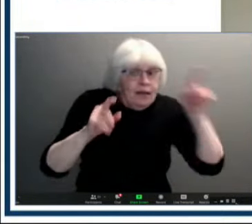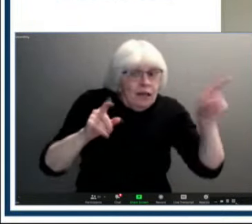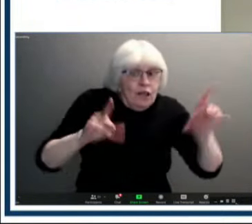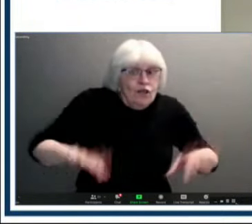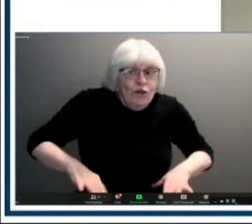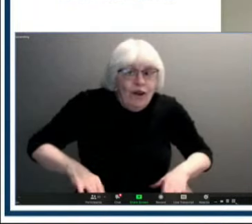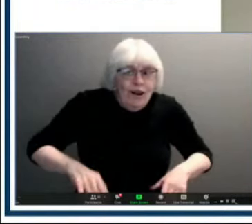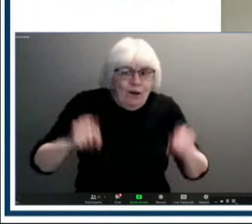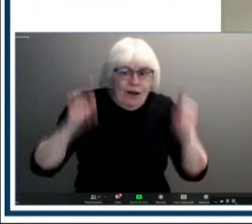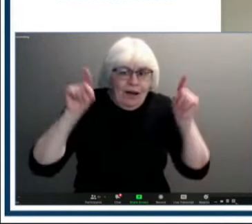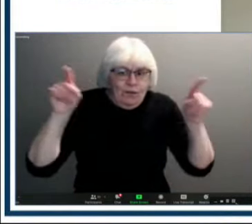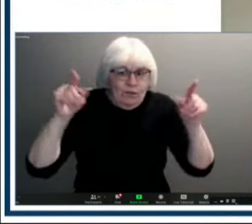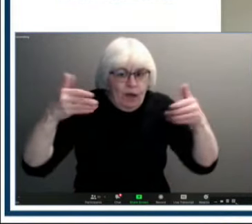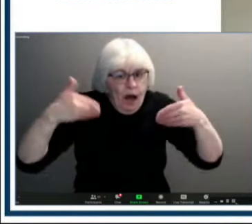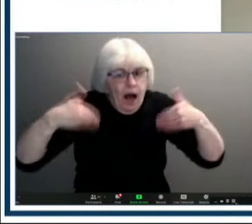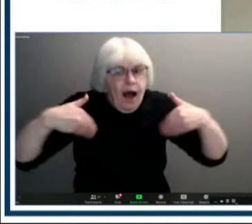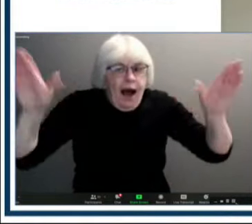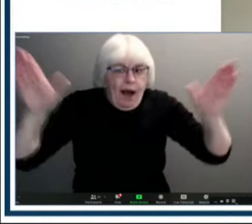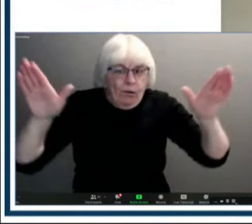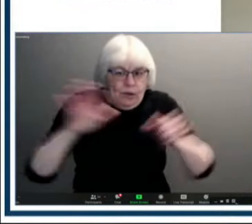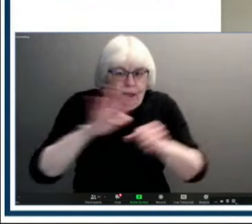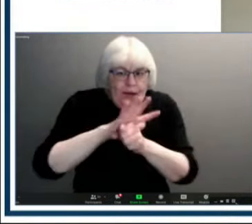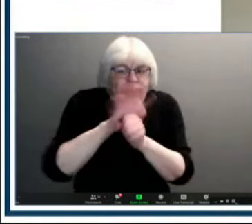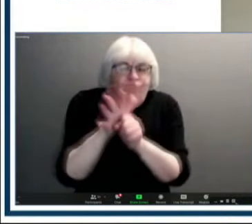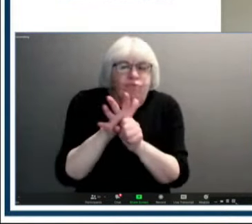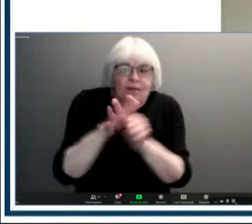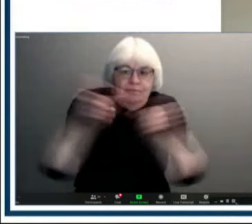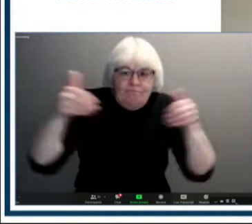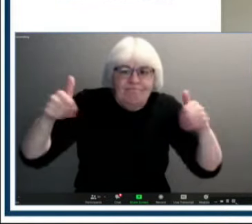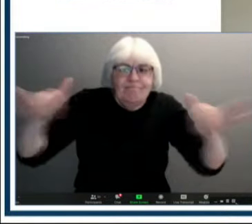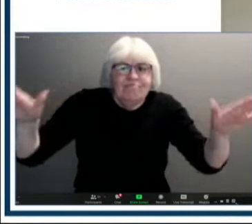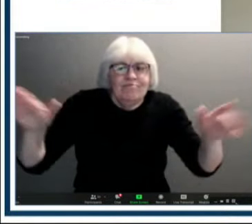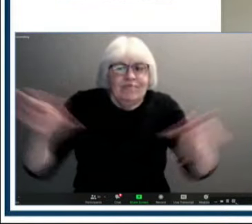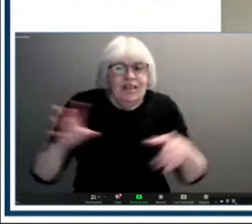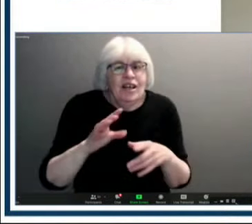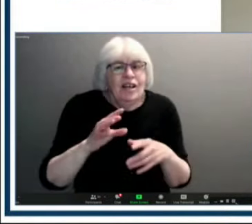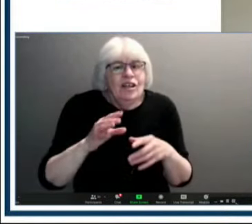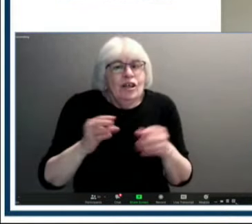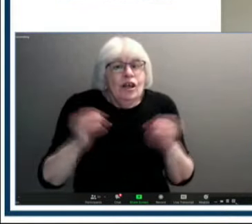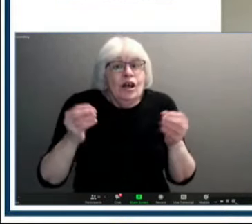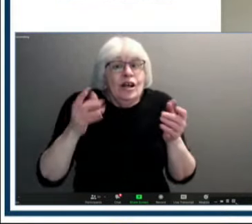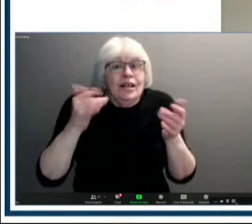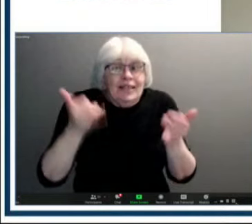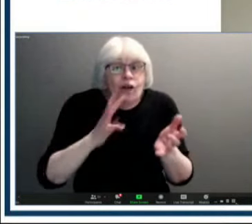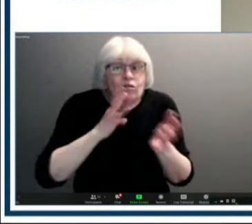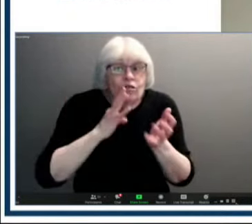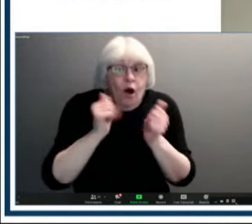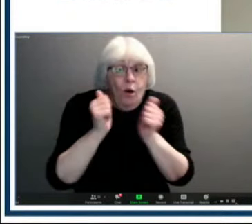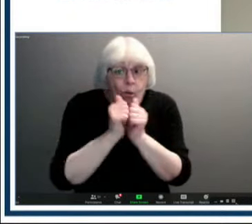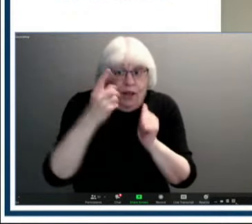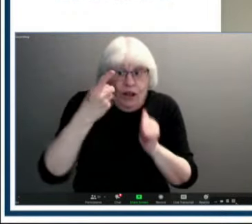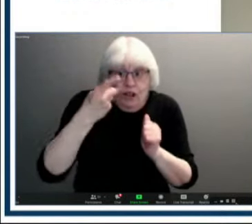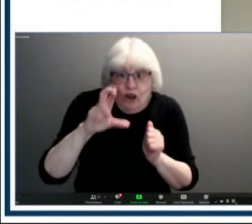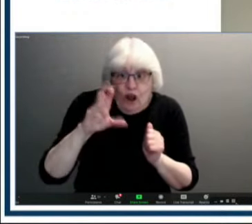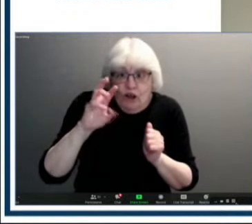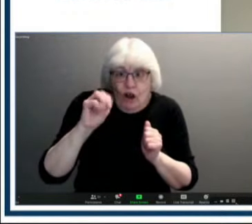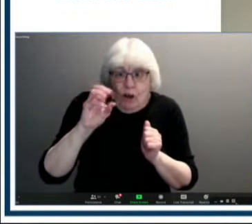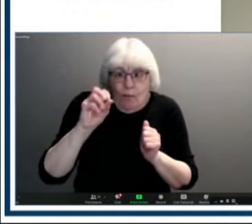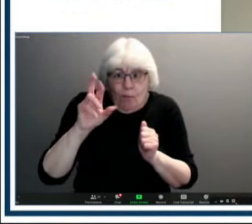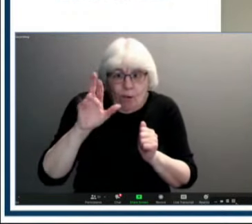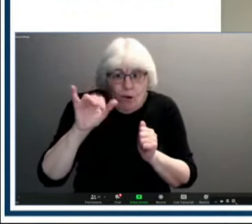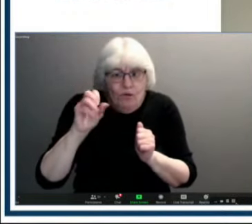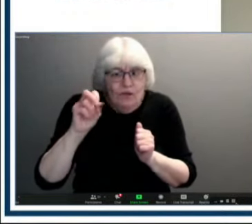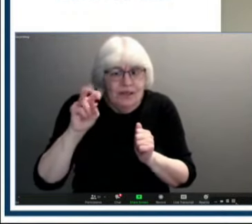And, I talked with Dr. Morrison and PEI earlier today, and they're still seeing most of their cases are coming from people traveling into the province.